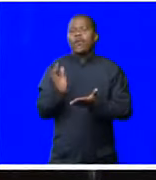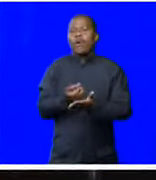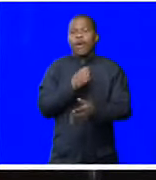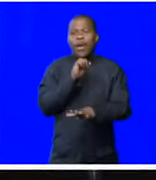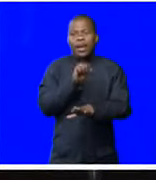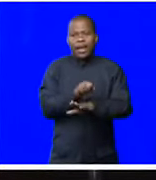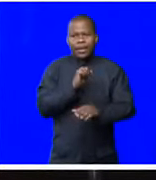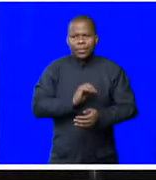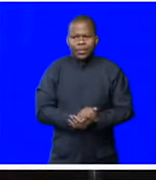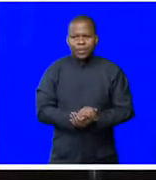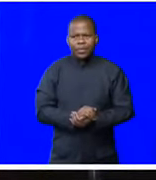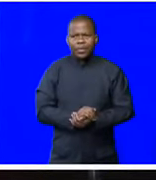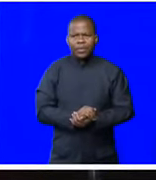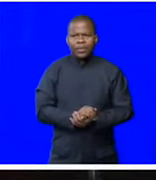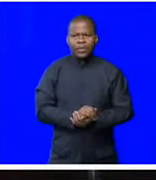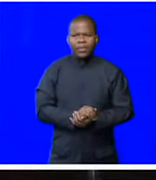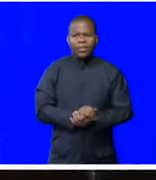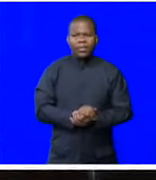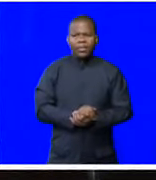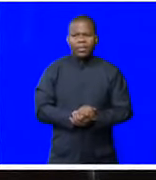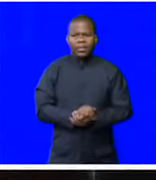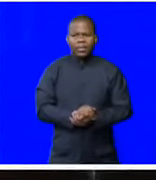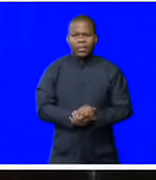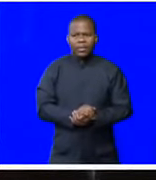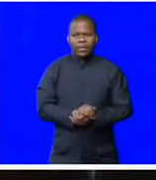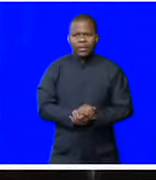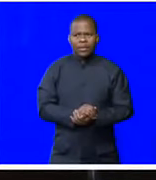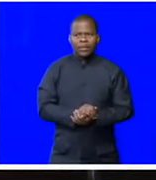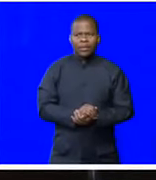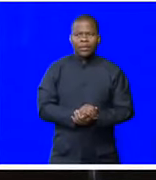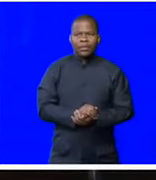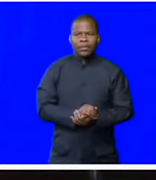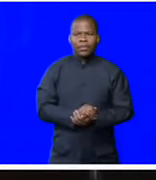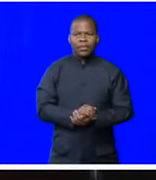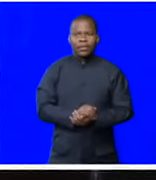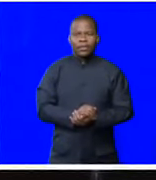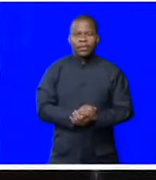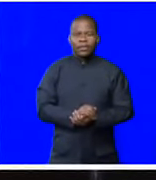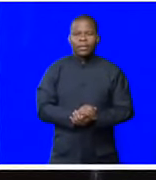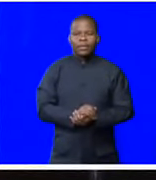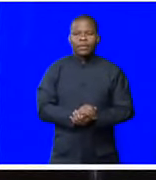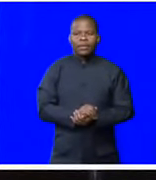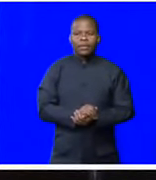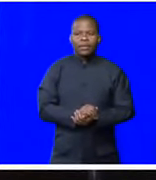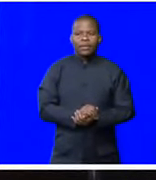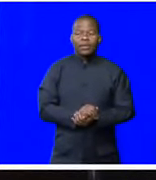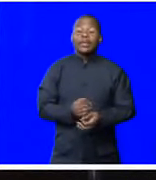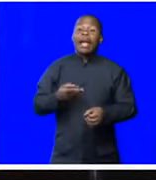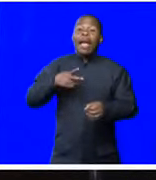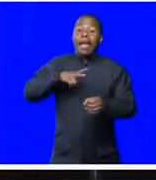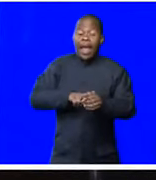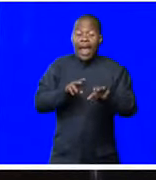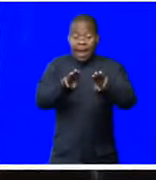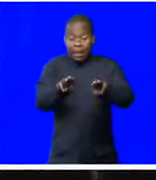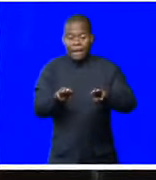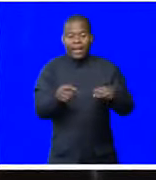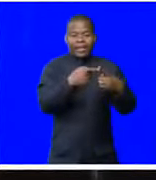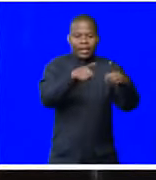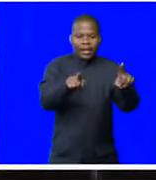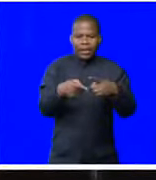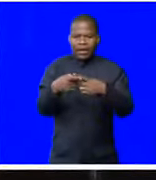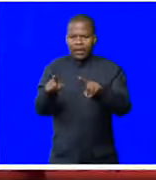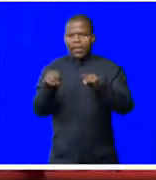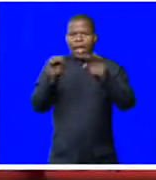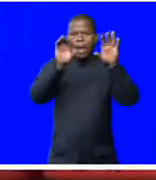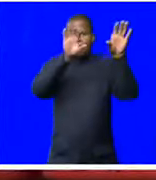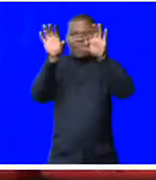light that we decided to include issues of destination marketing, joint destination marketing, as part of our